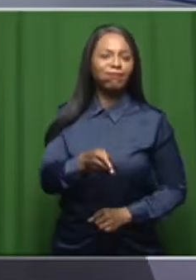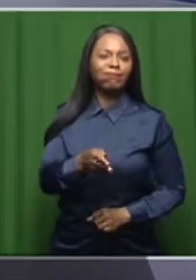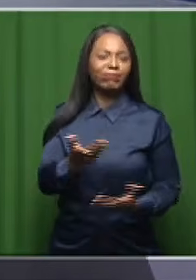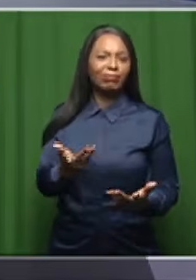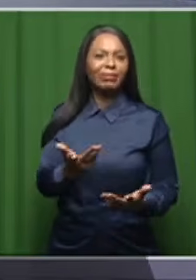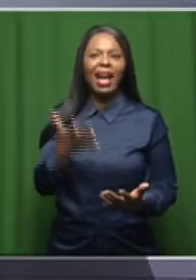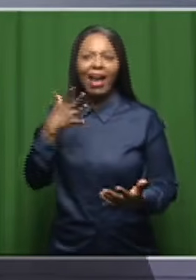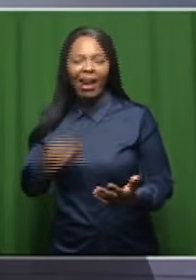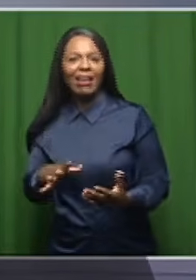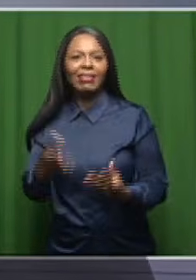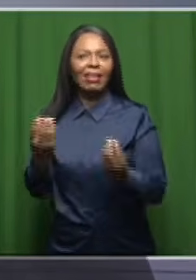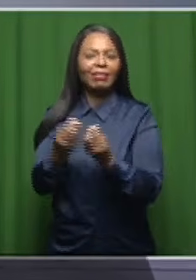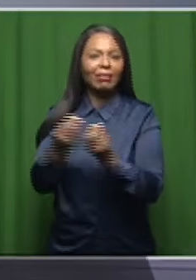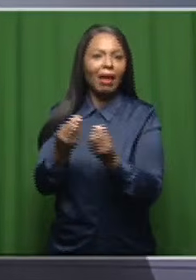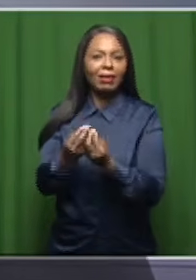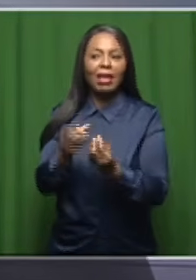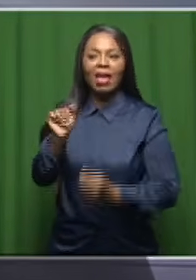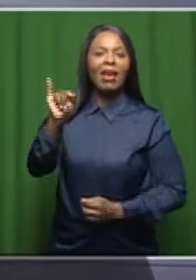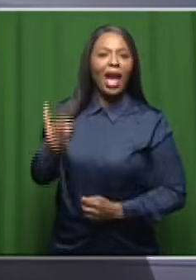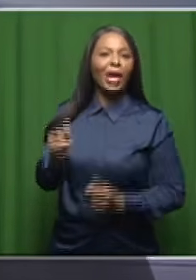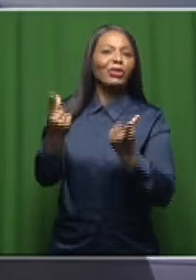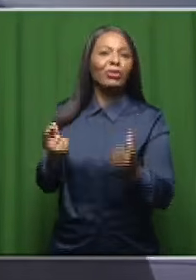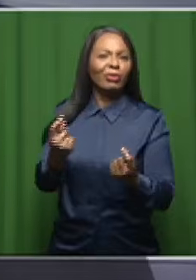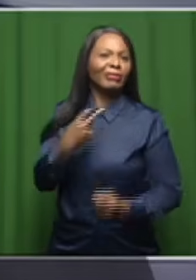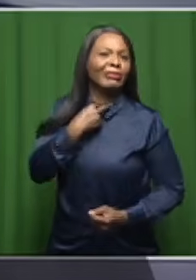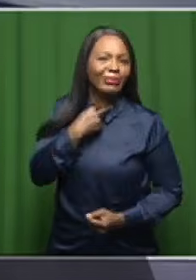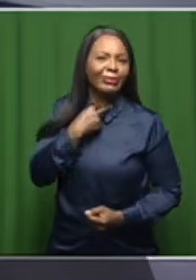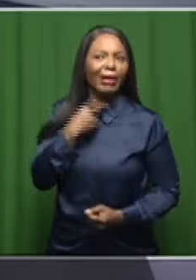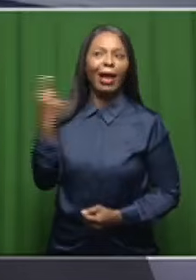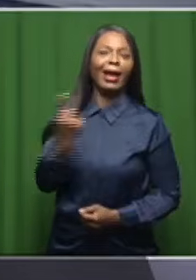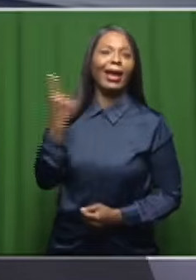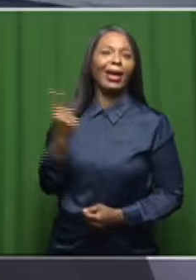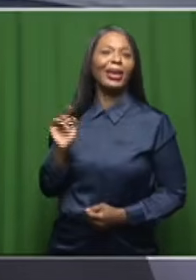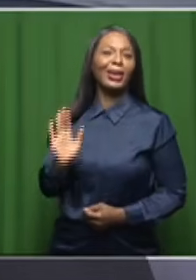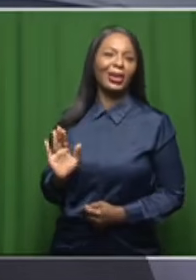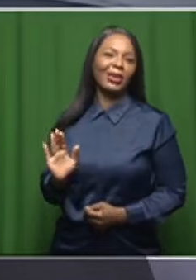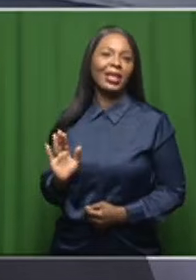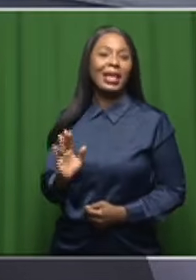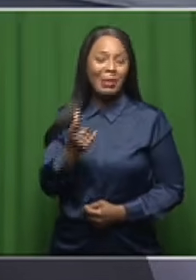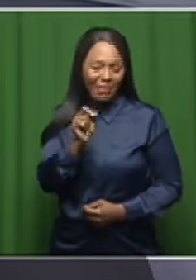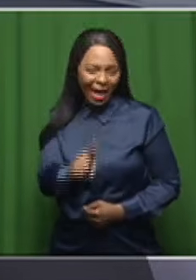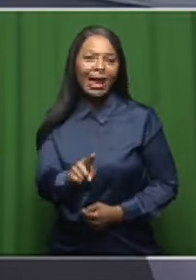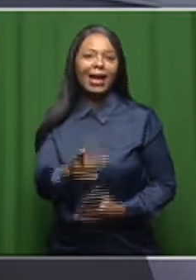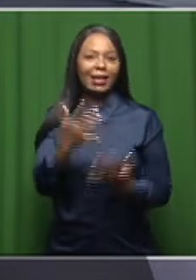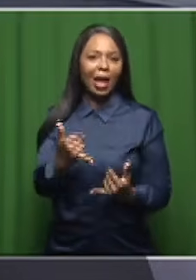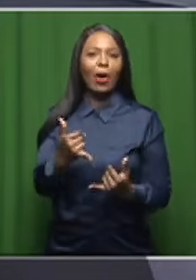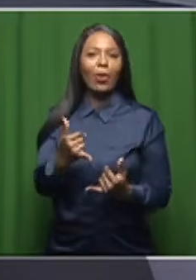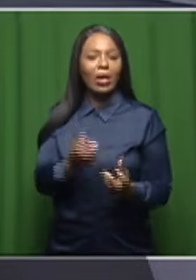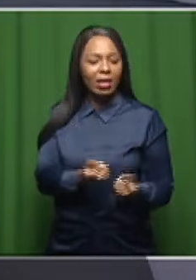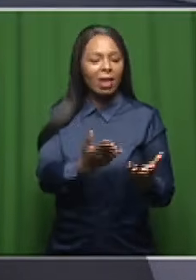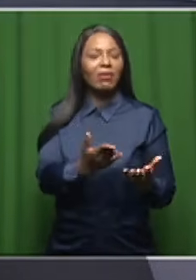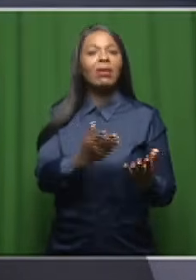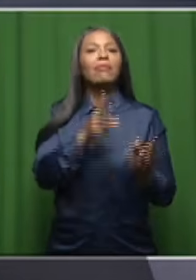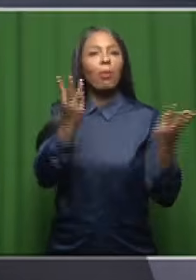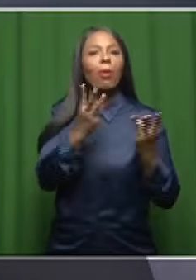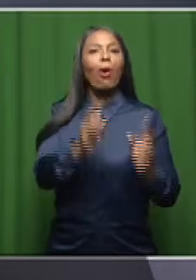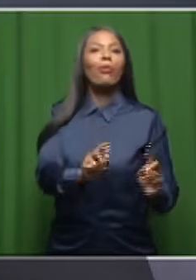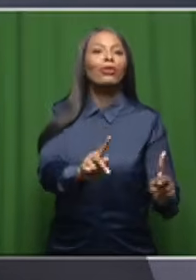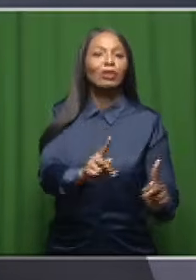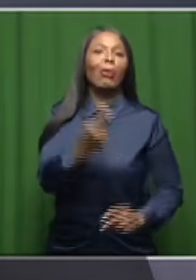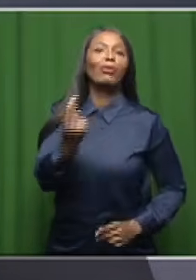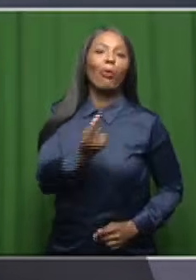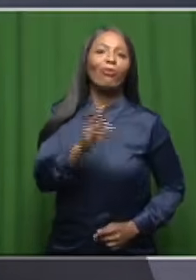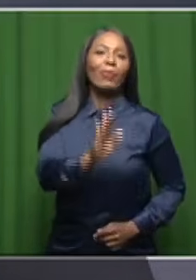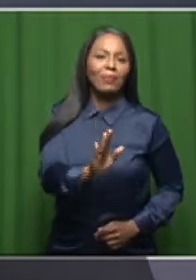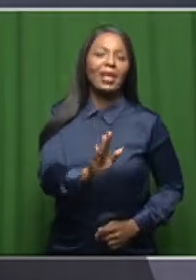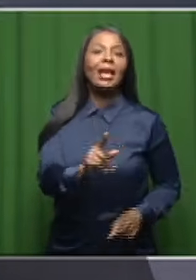certain areas. So we've got to look at it from that, in terms of that particular opportunity. And also, I think from a